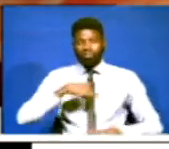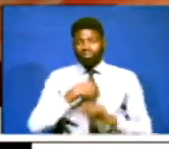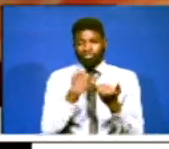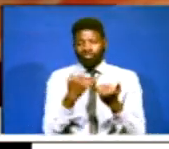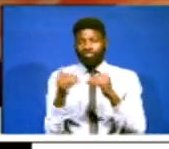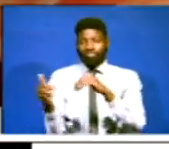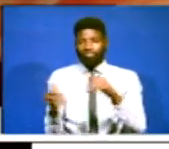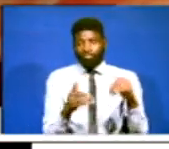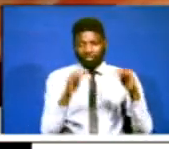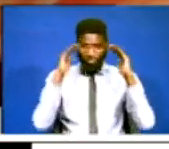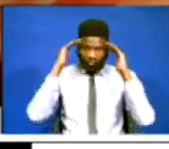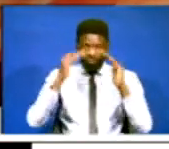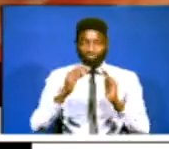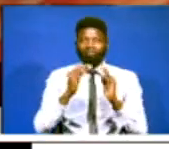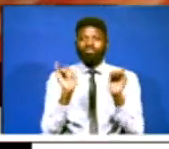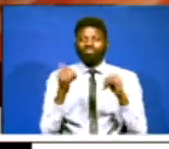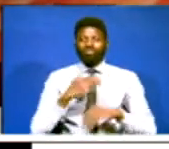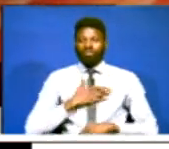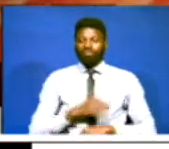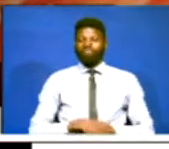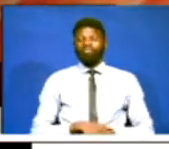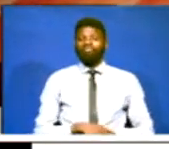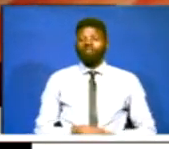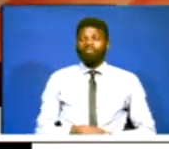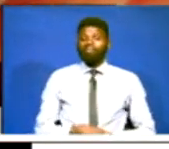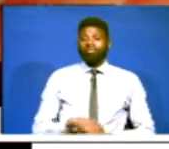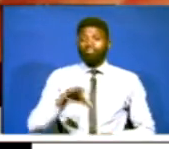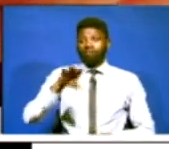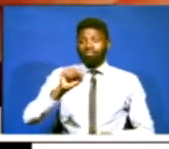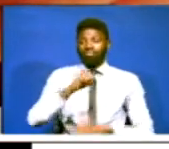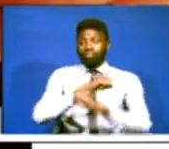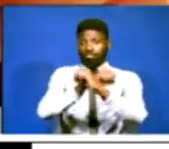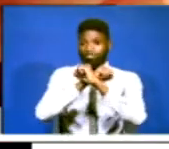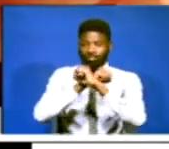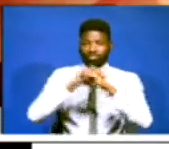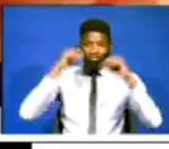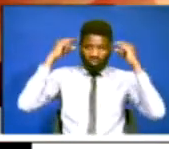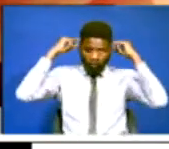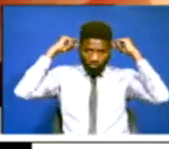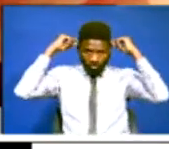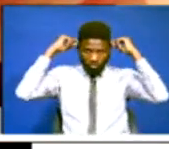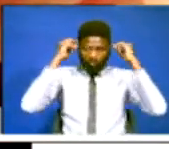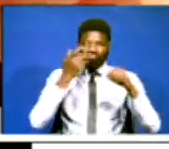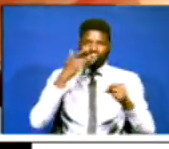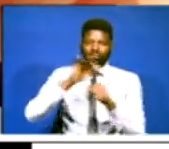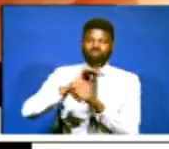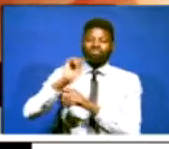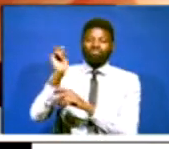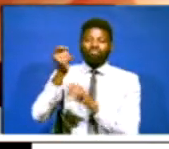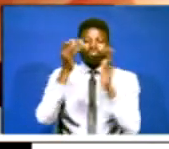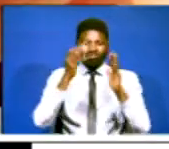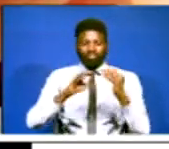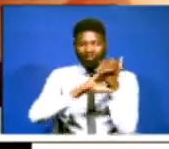to other stories where Cabinet Secretary for Defense Aden Duale has assured Kenyans that the country is safe from